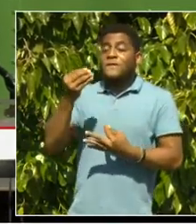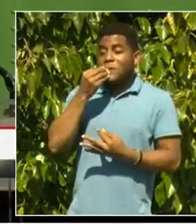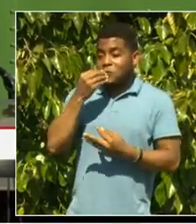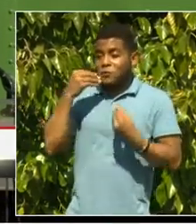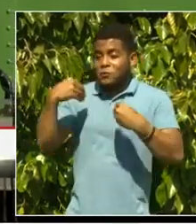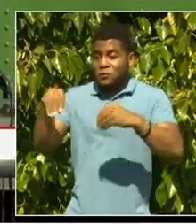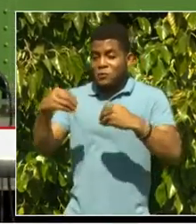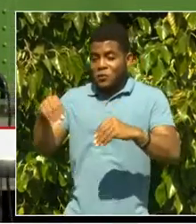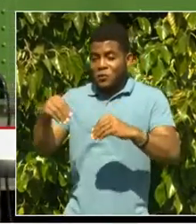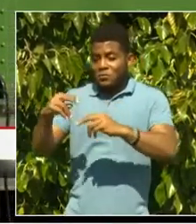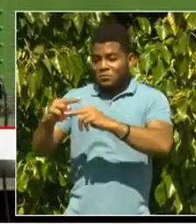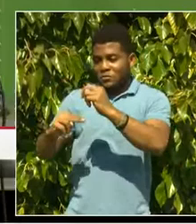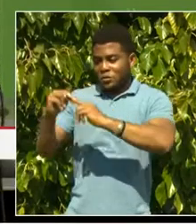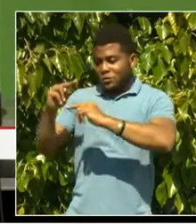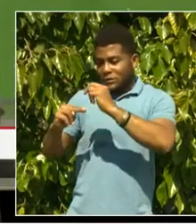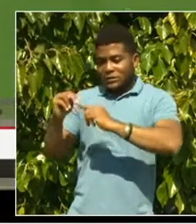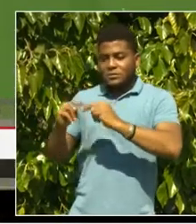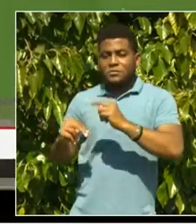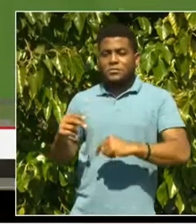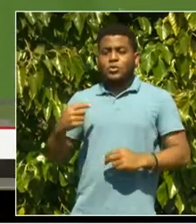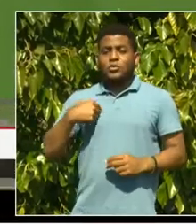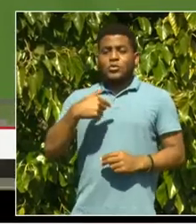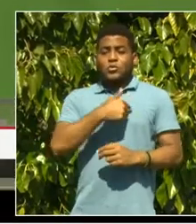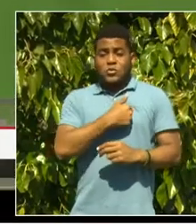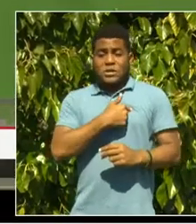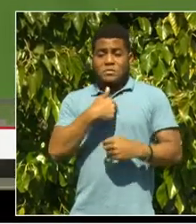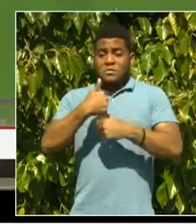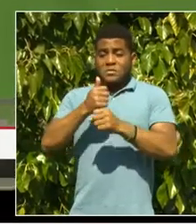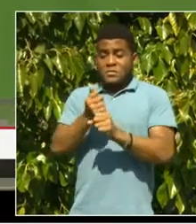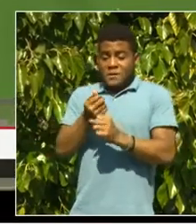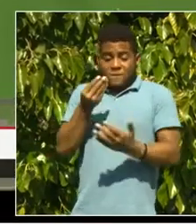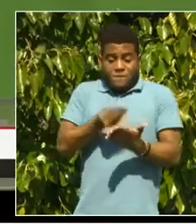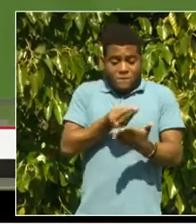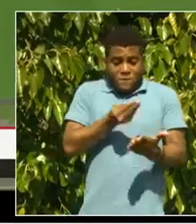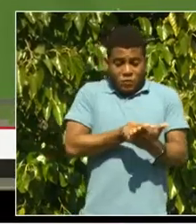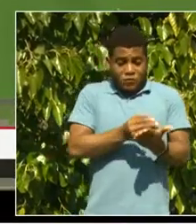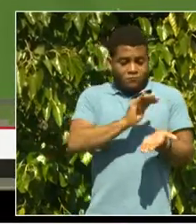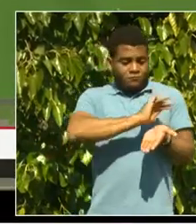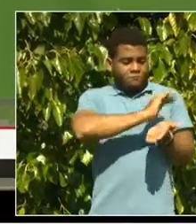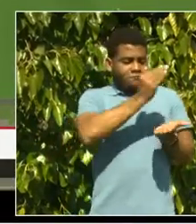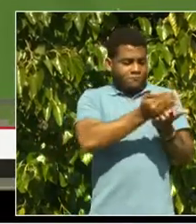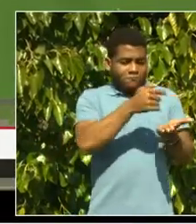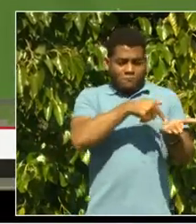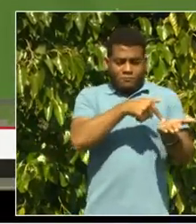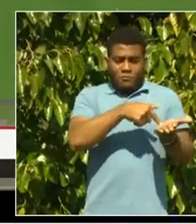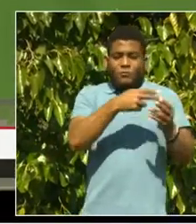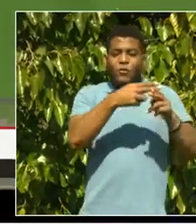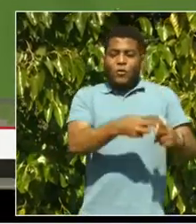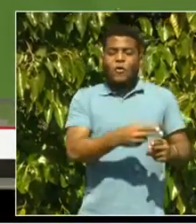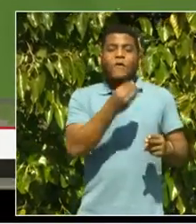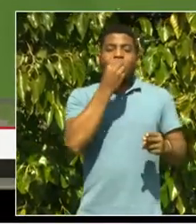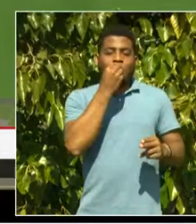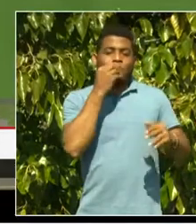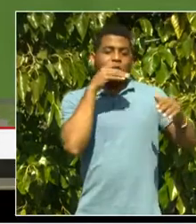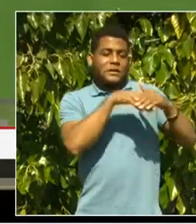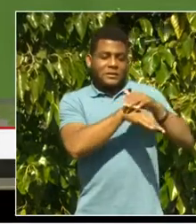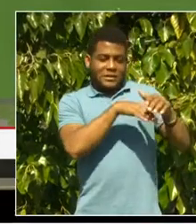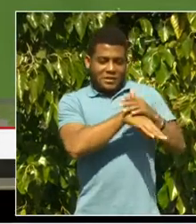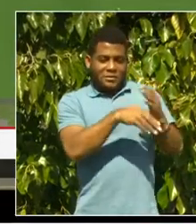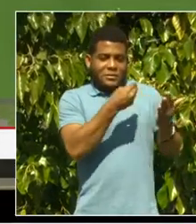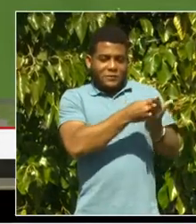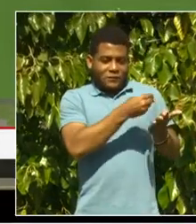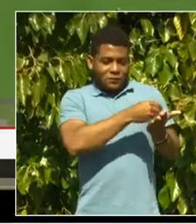putting to work at that location, called the Food Access Fund. We've invested with this budget